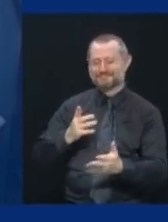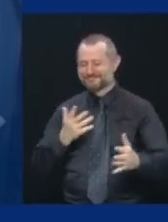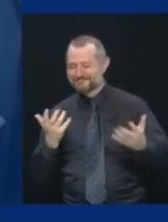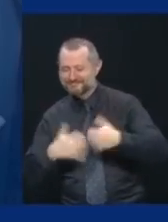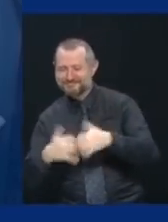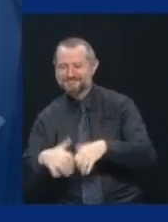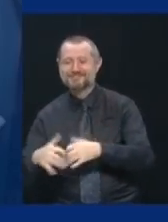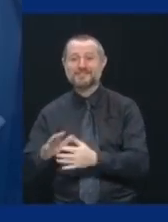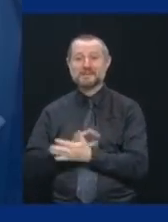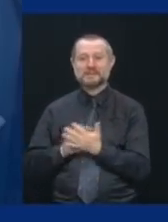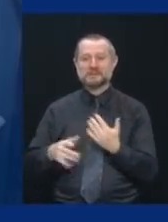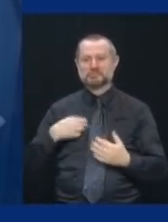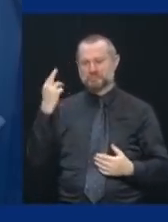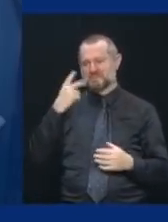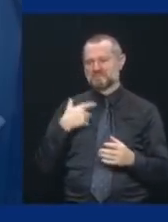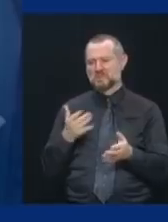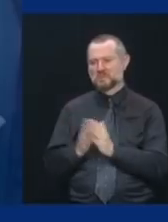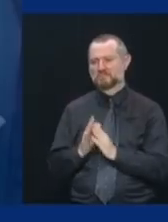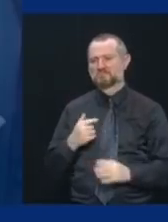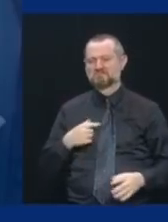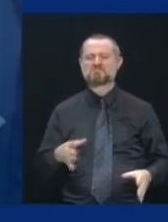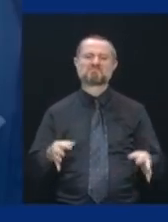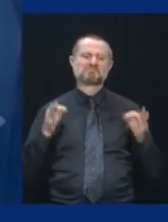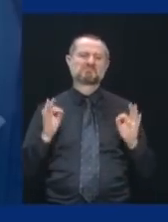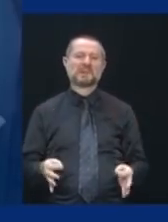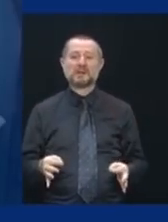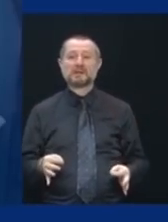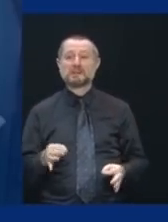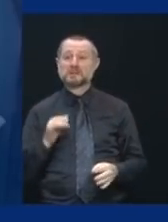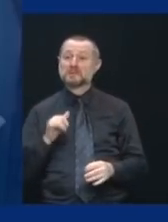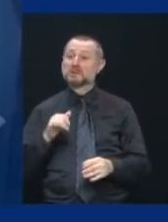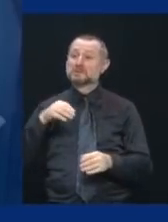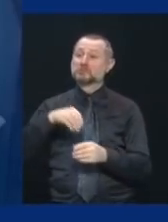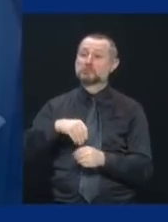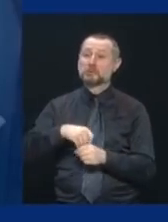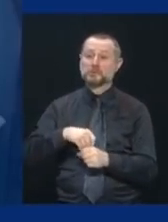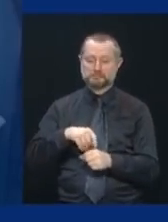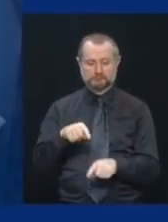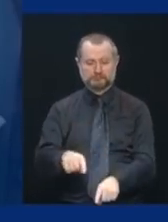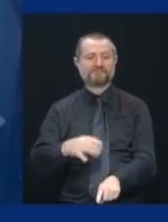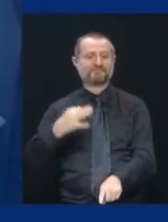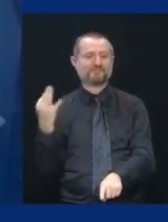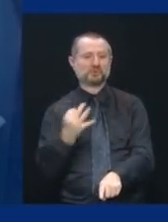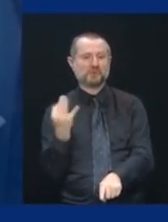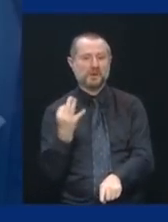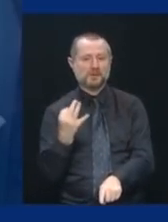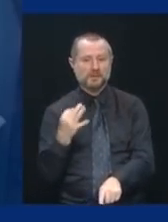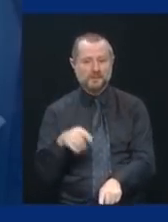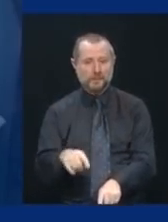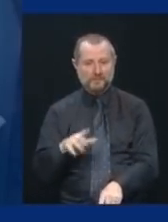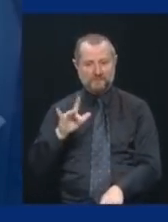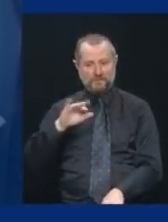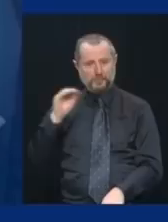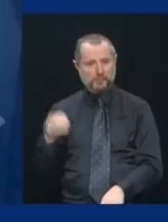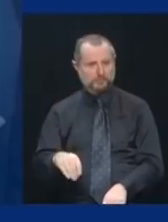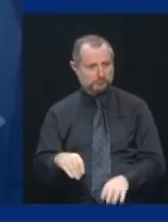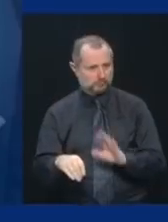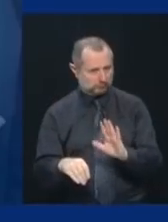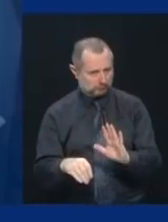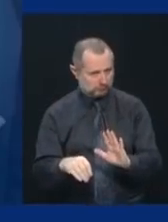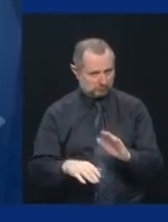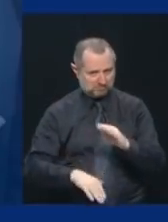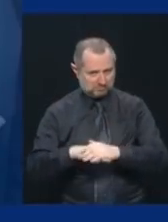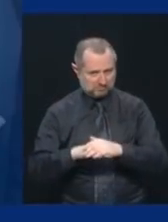a reasonable request. So we'll start indoor dining on Friday at 25%. That will go into effect